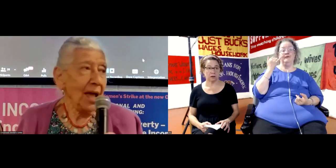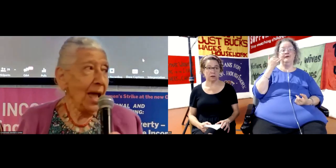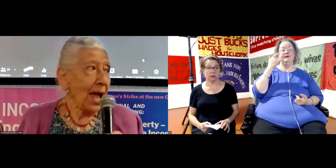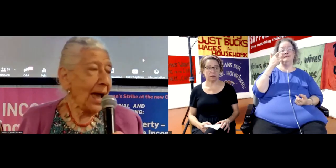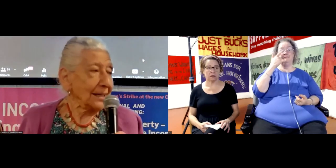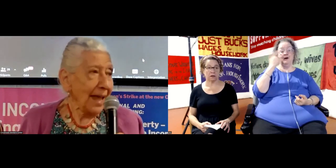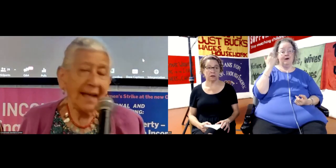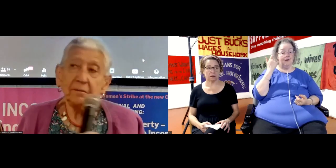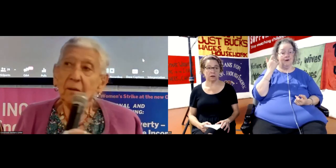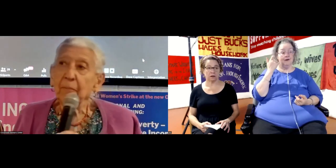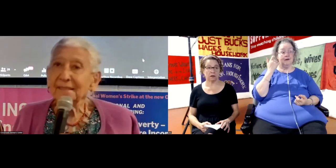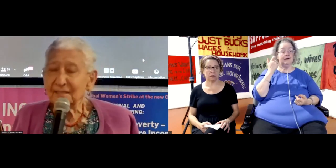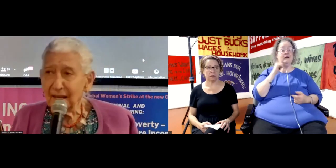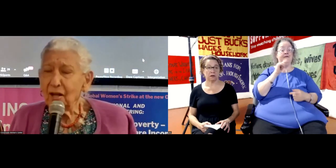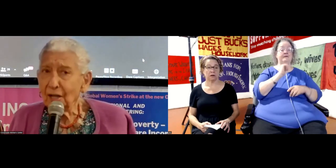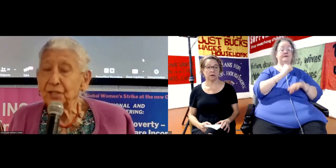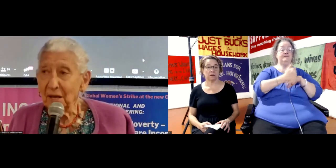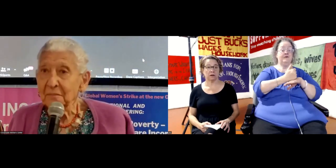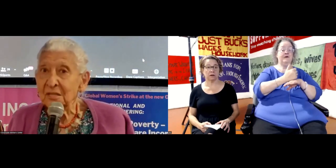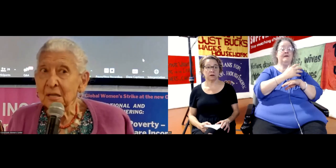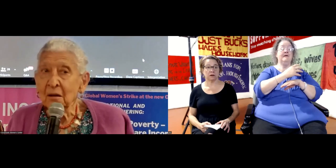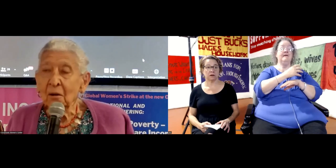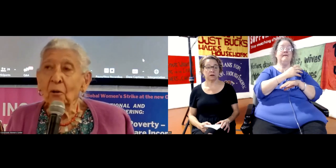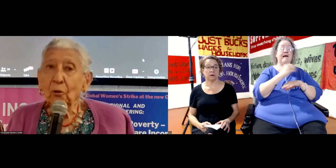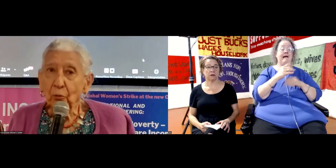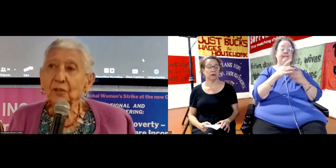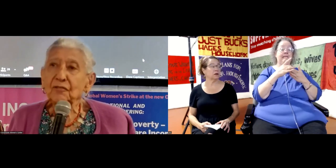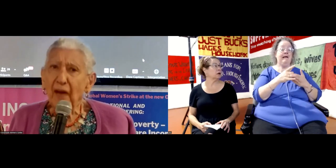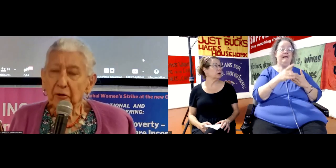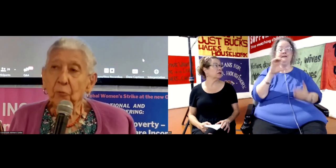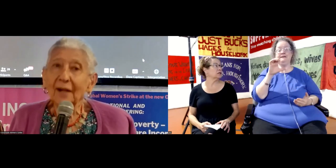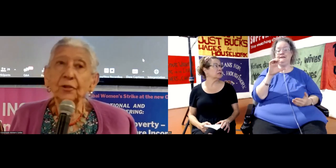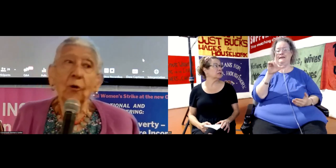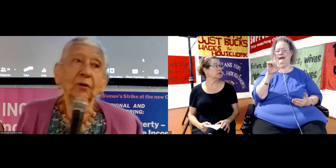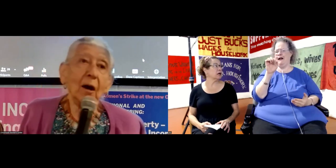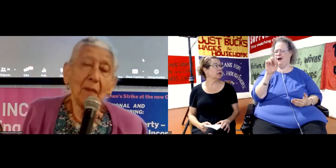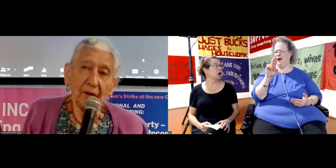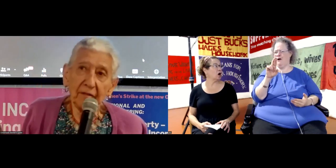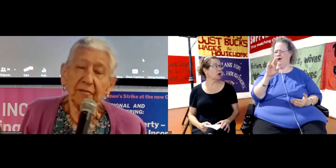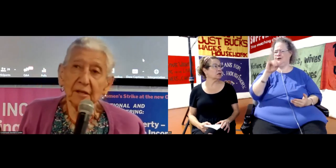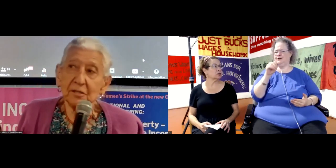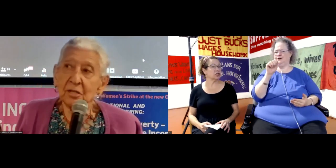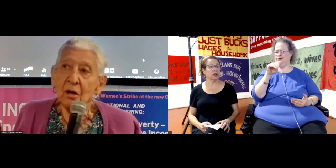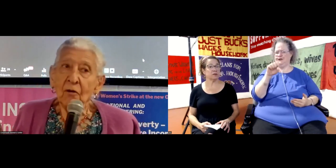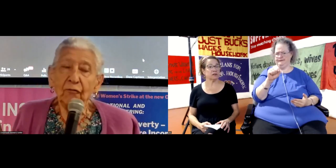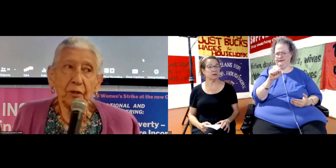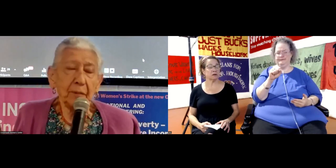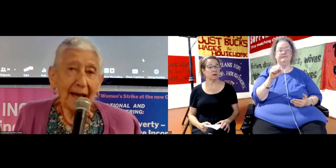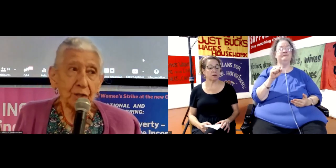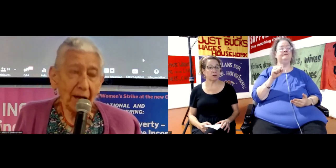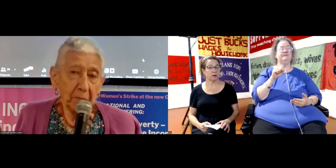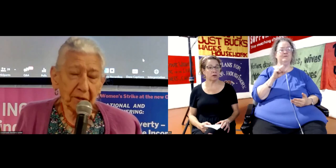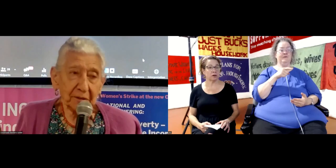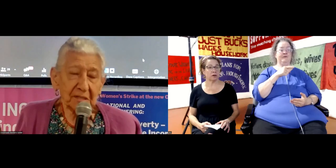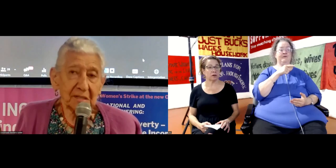formed and led by C.L.R. James, who was very well known, among other things, for the